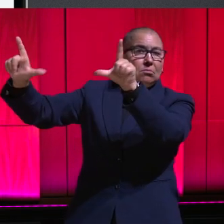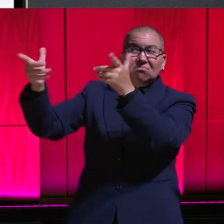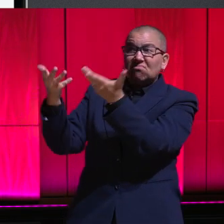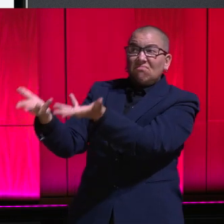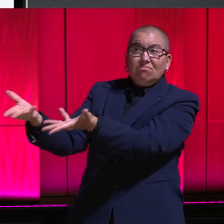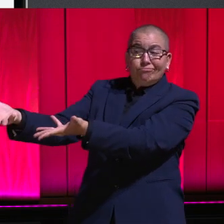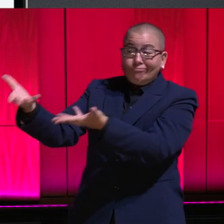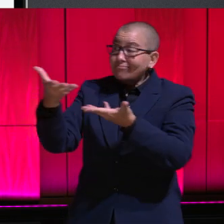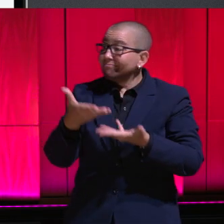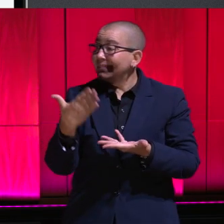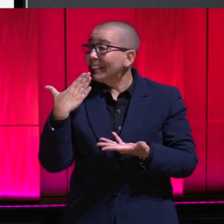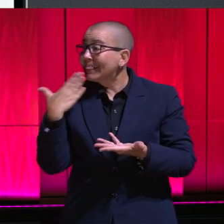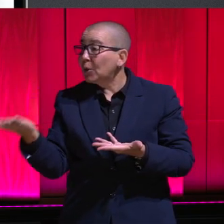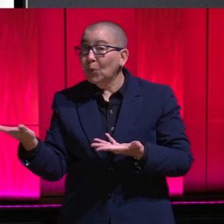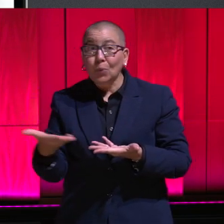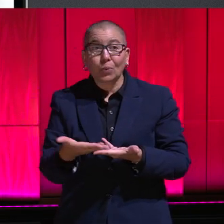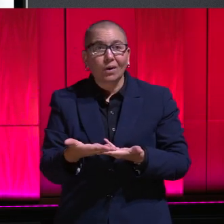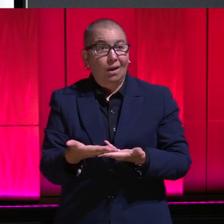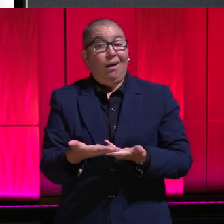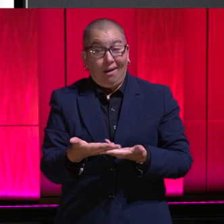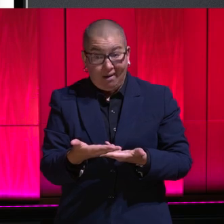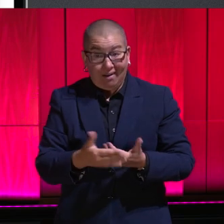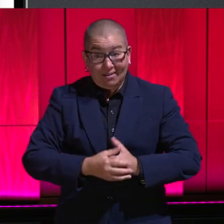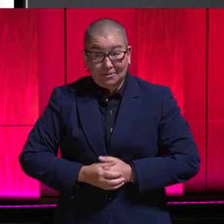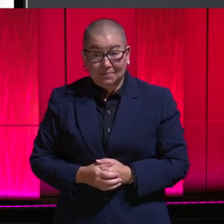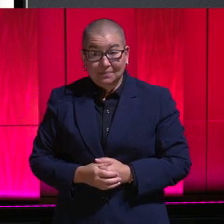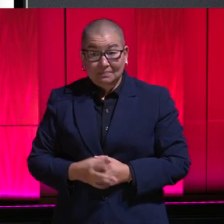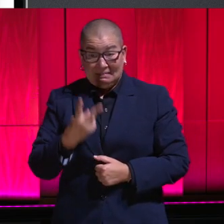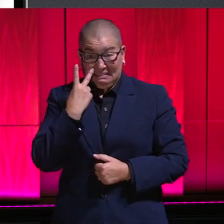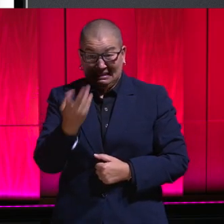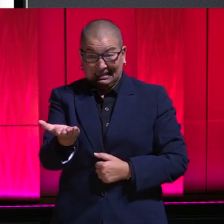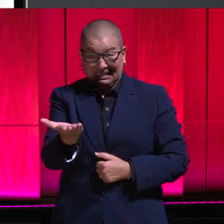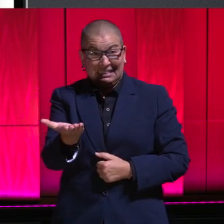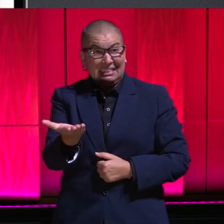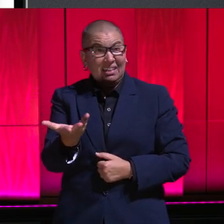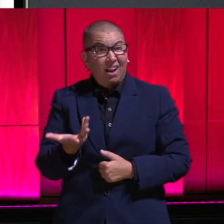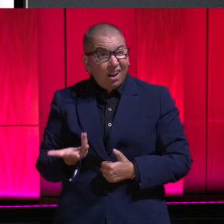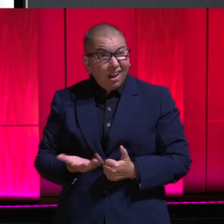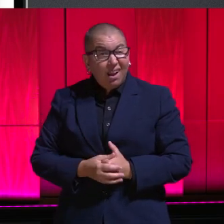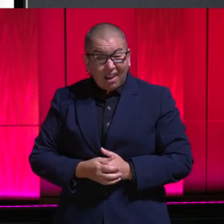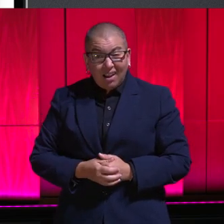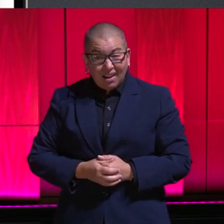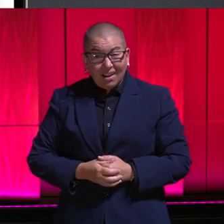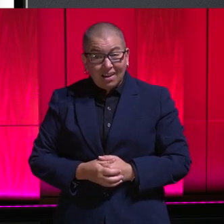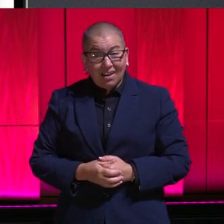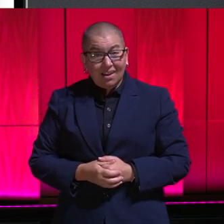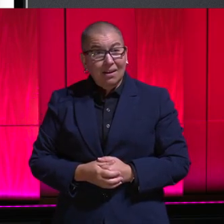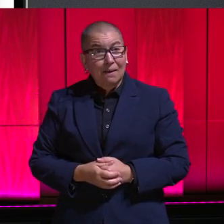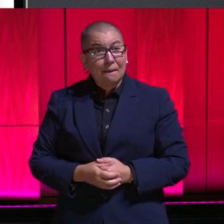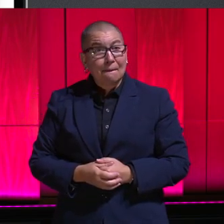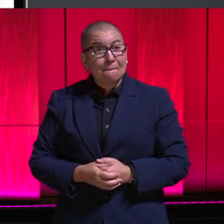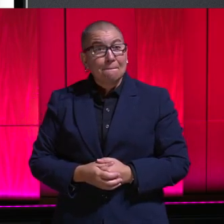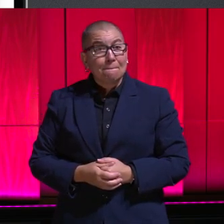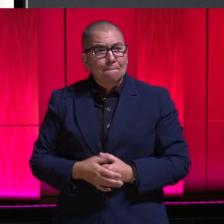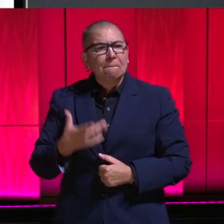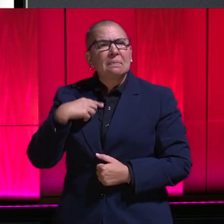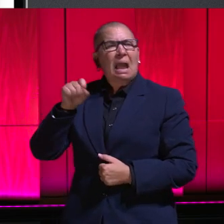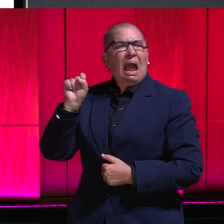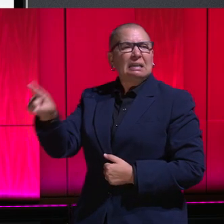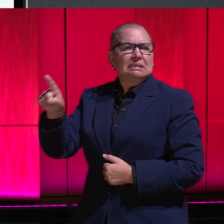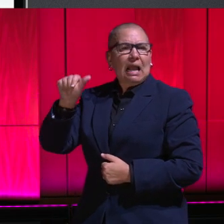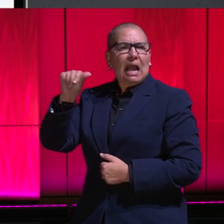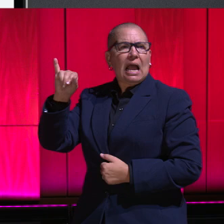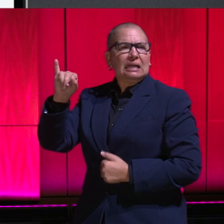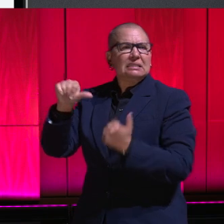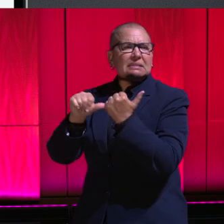This I love. There it is. Next, let's ask the AI assistant to create a smart group for this